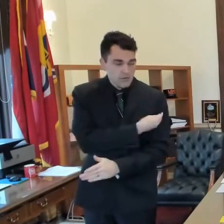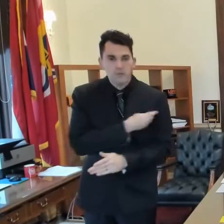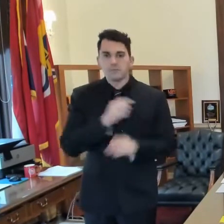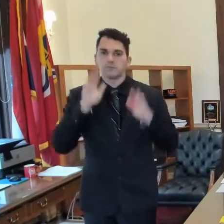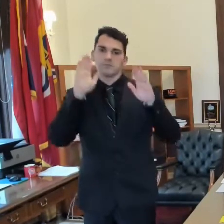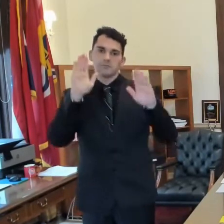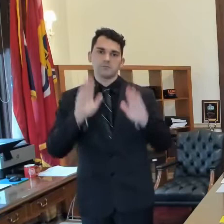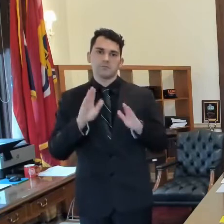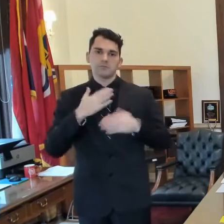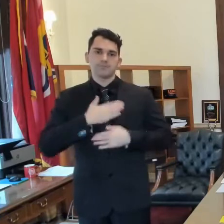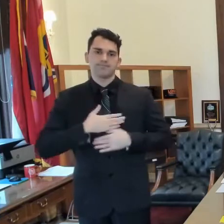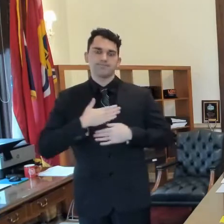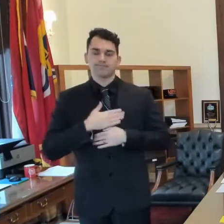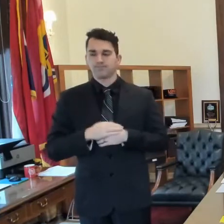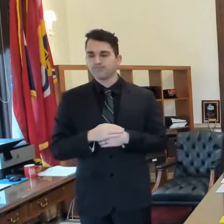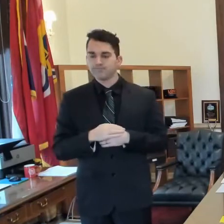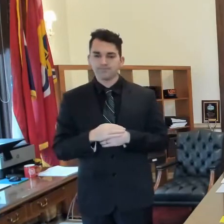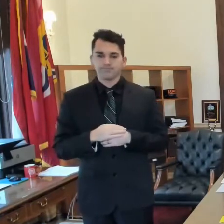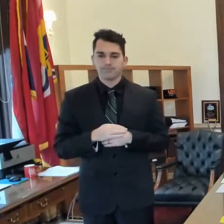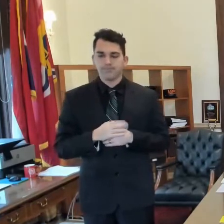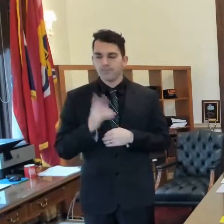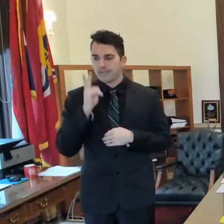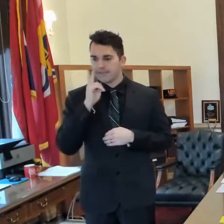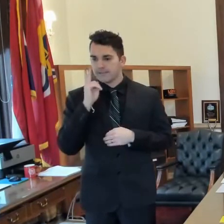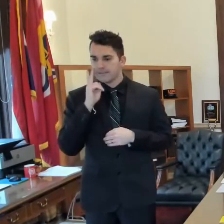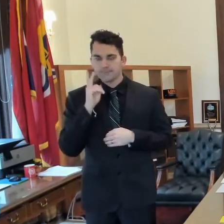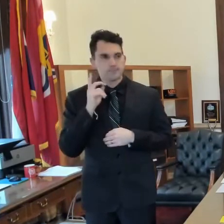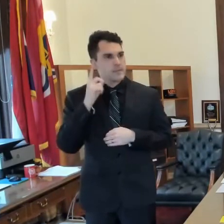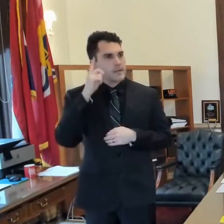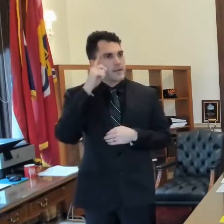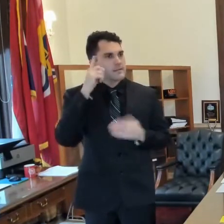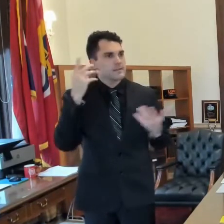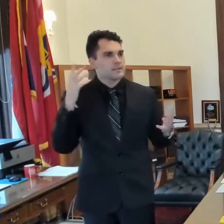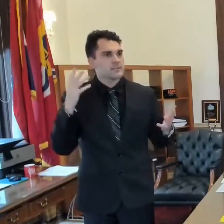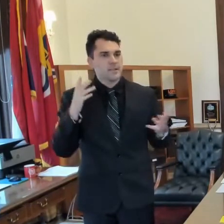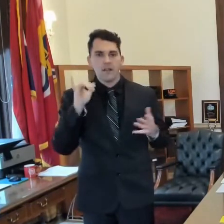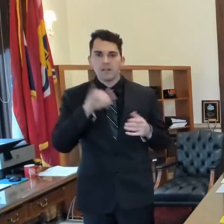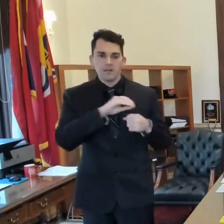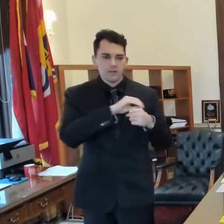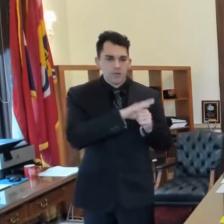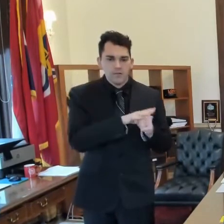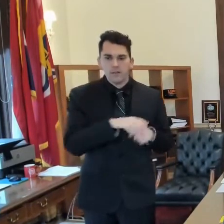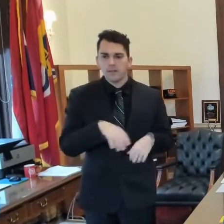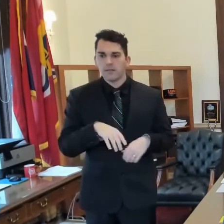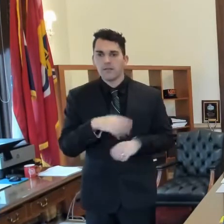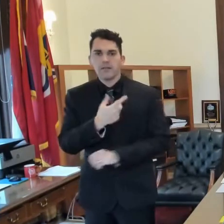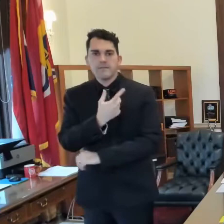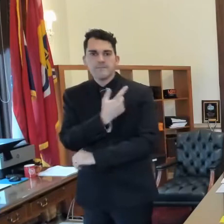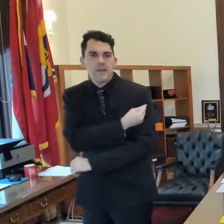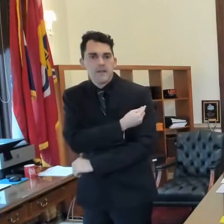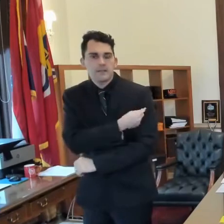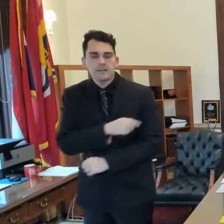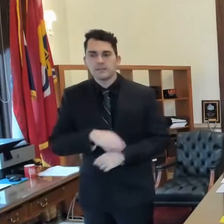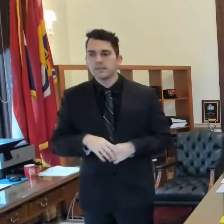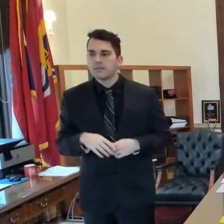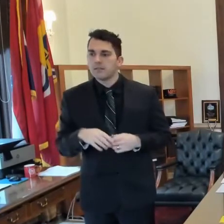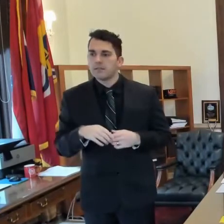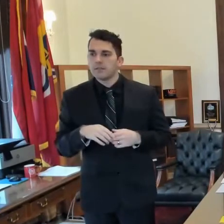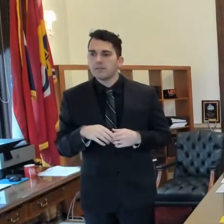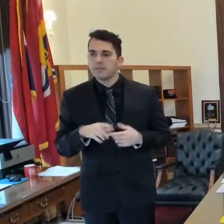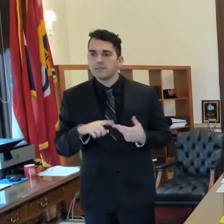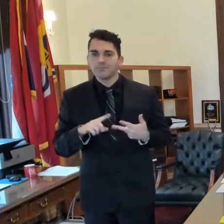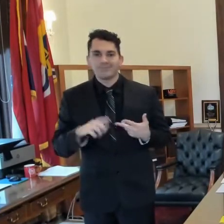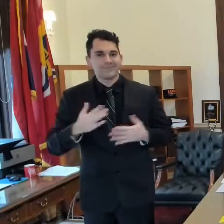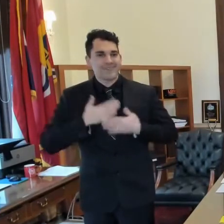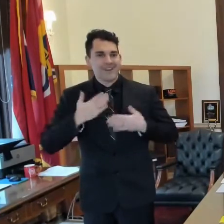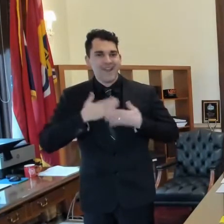Let's see. I think that's it. That's the COVID. That's vaccinations. That's happy